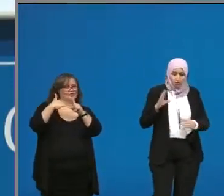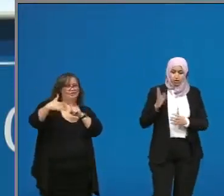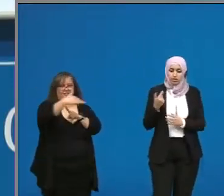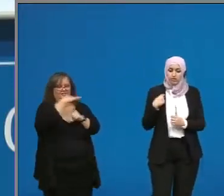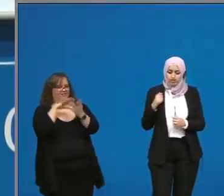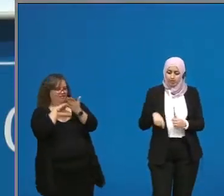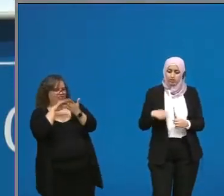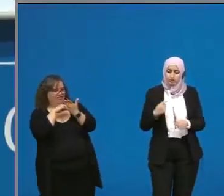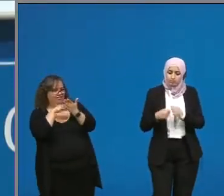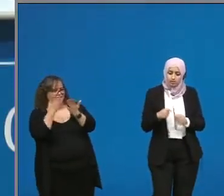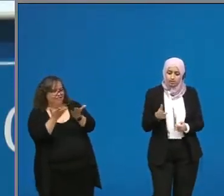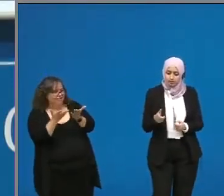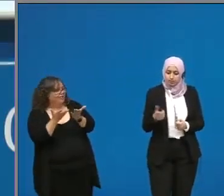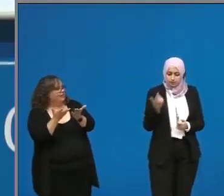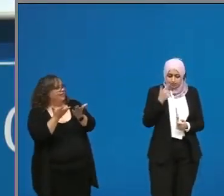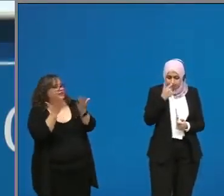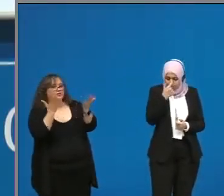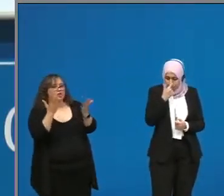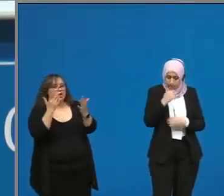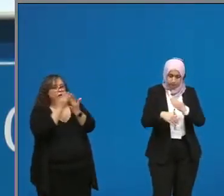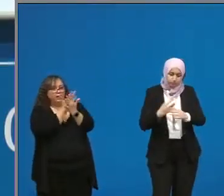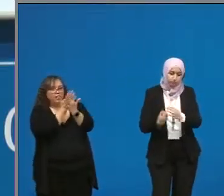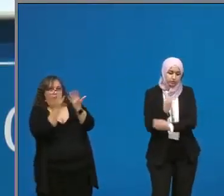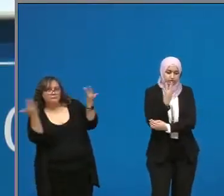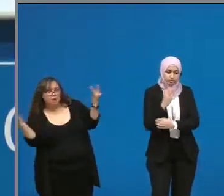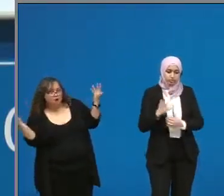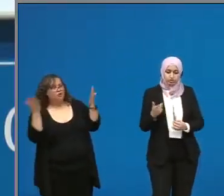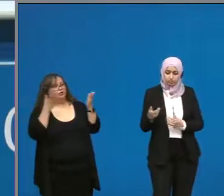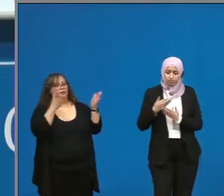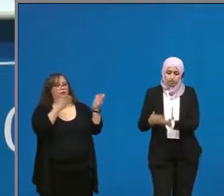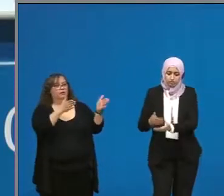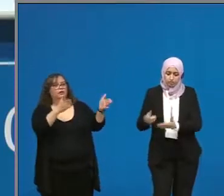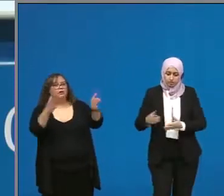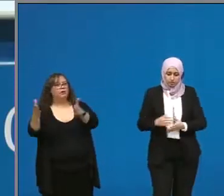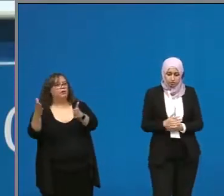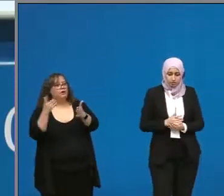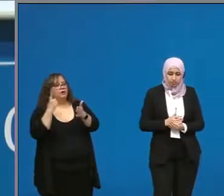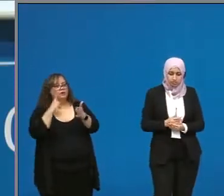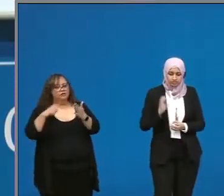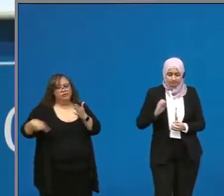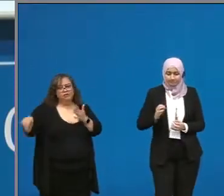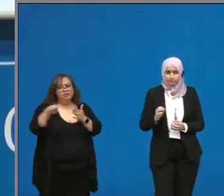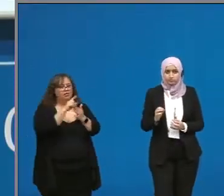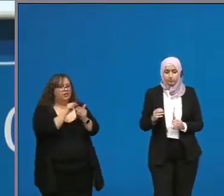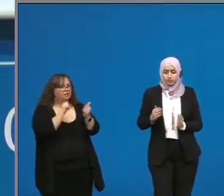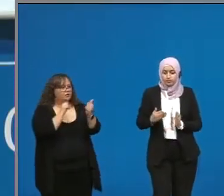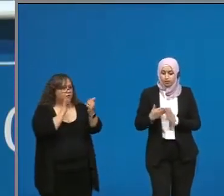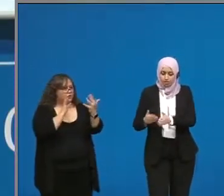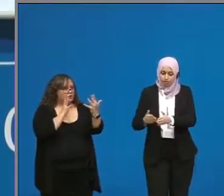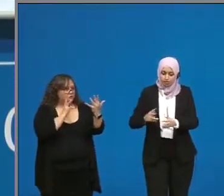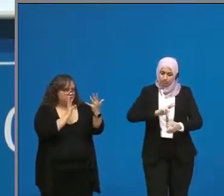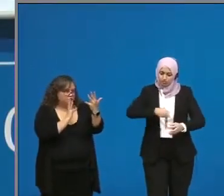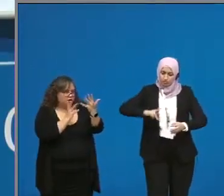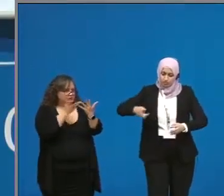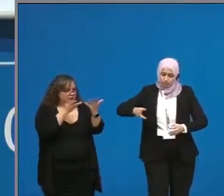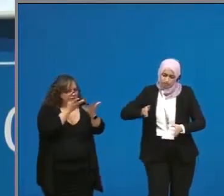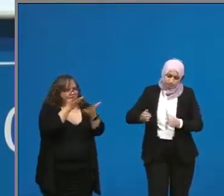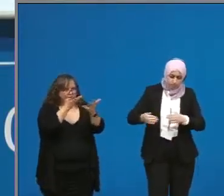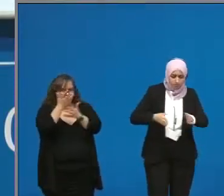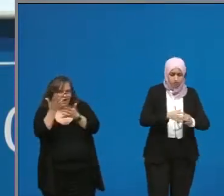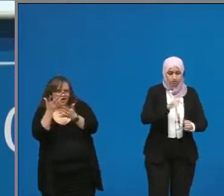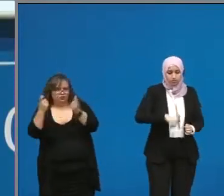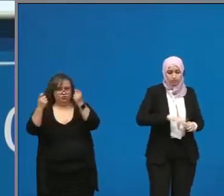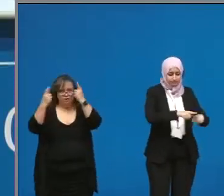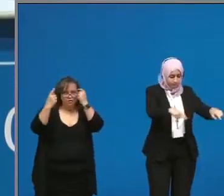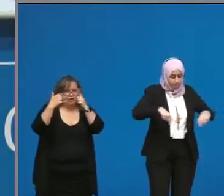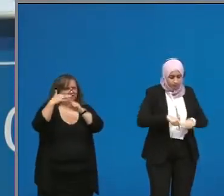that's the first thing. So we need to provide multiple ways for them to engage with their learning, to be motivated, to understand it in context. The